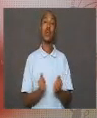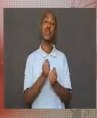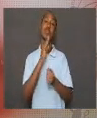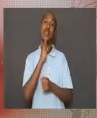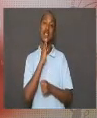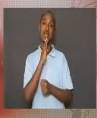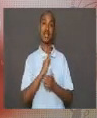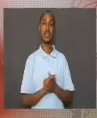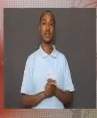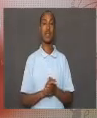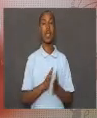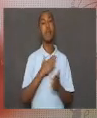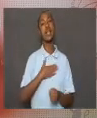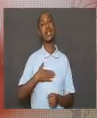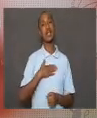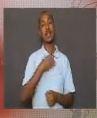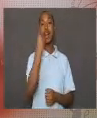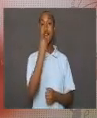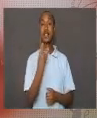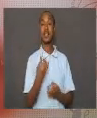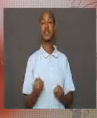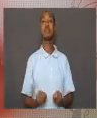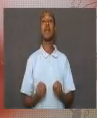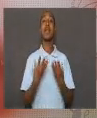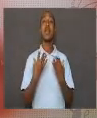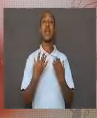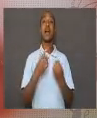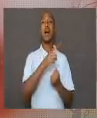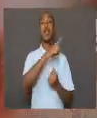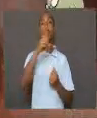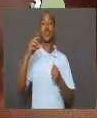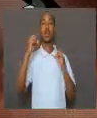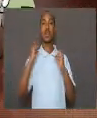bases? Please list as many as you can.